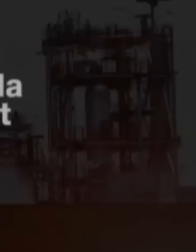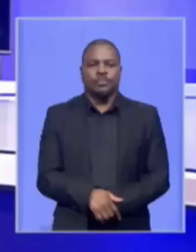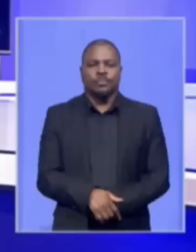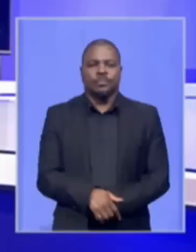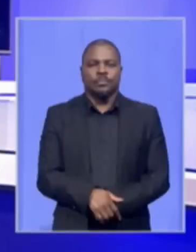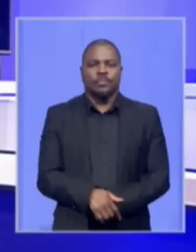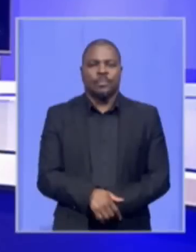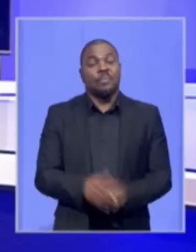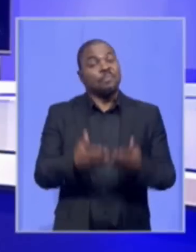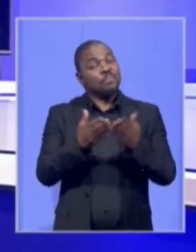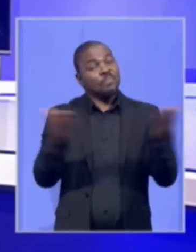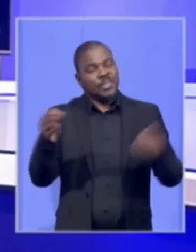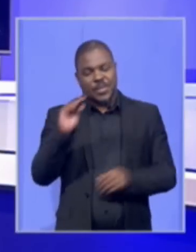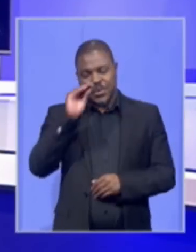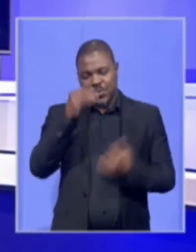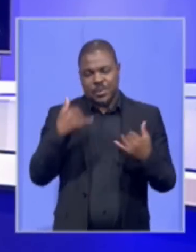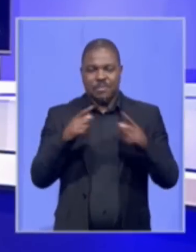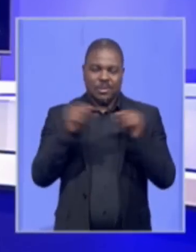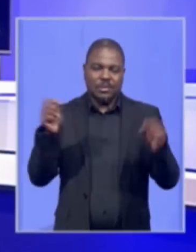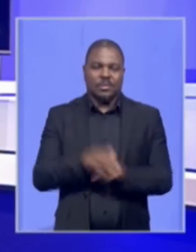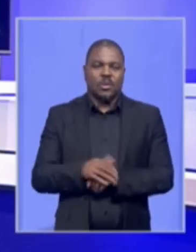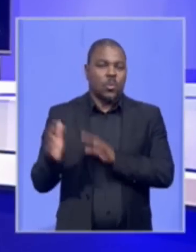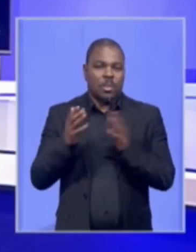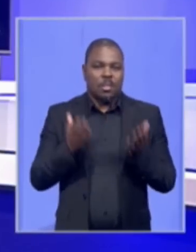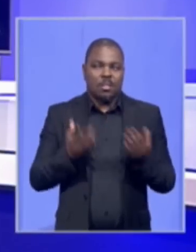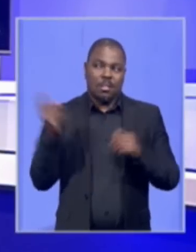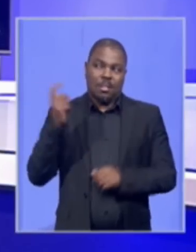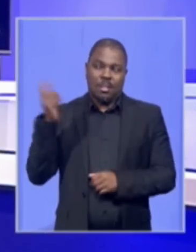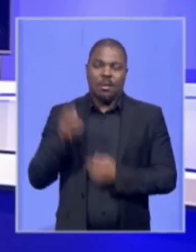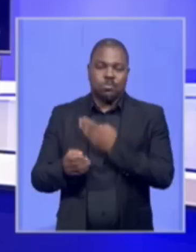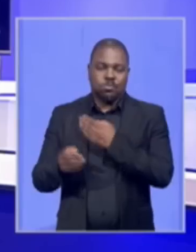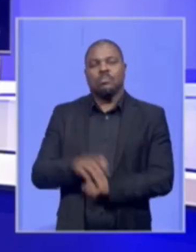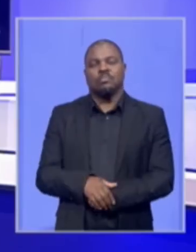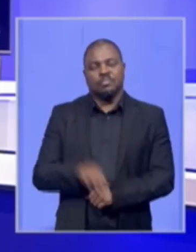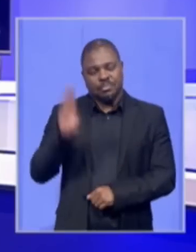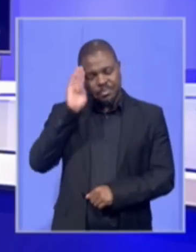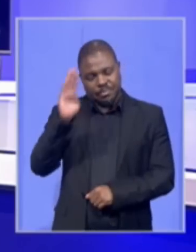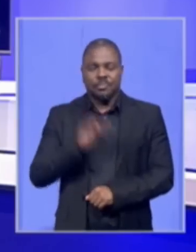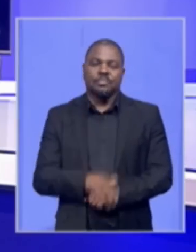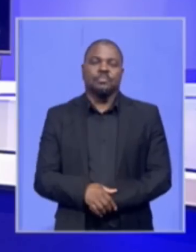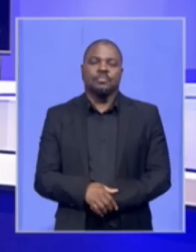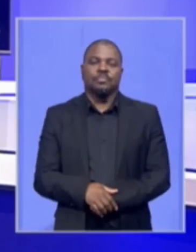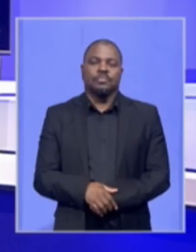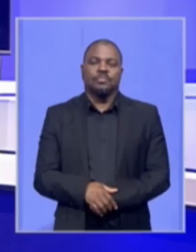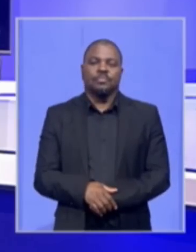Bagešo di felela mo go latela kakanyo ya maemo a boso Thobela.